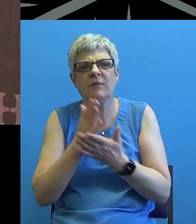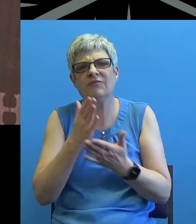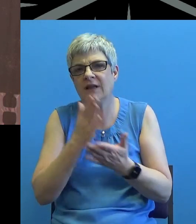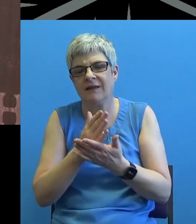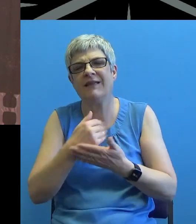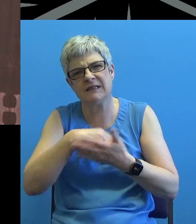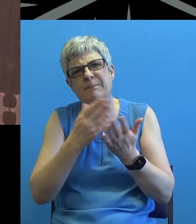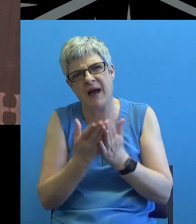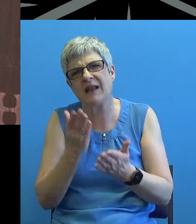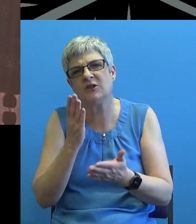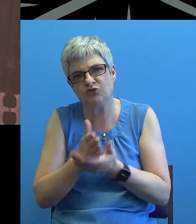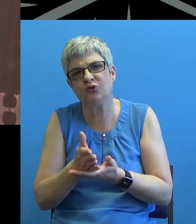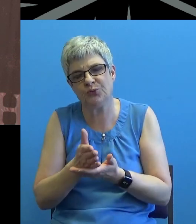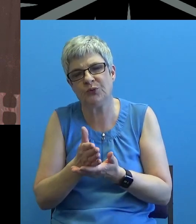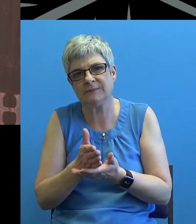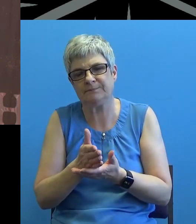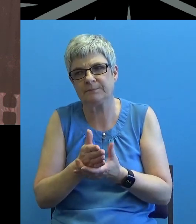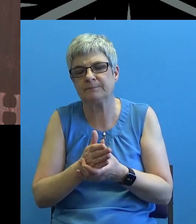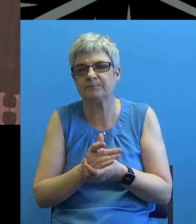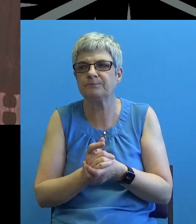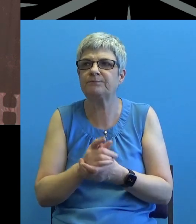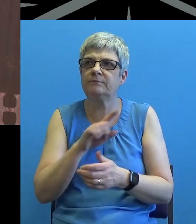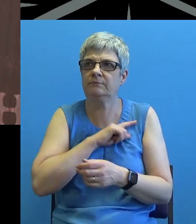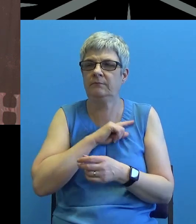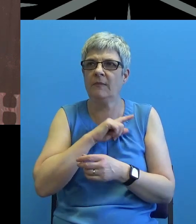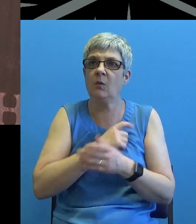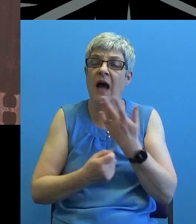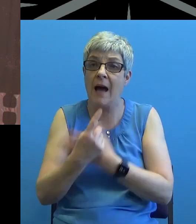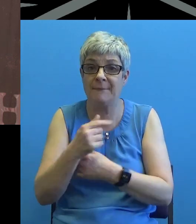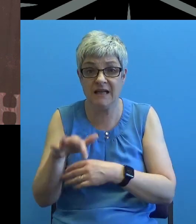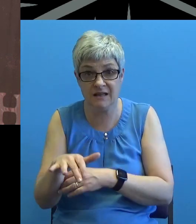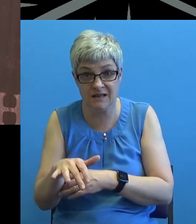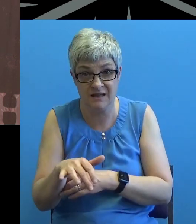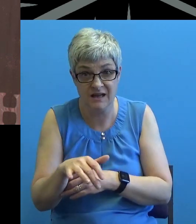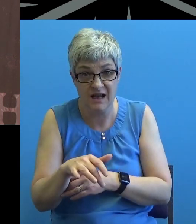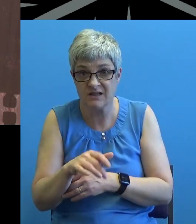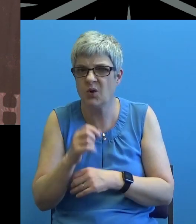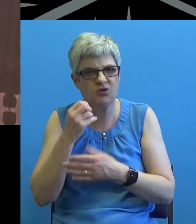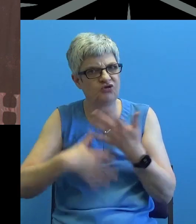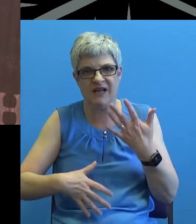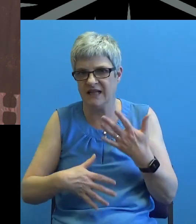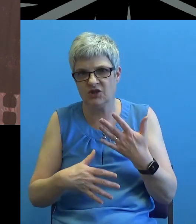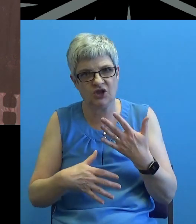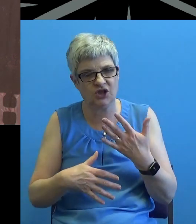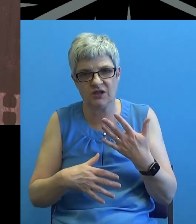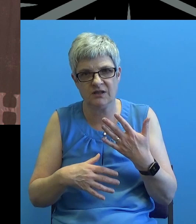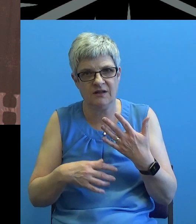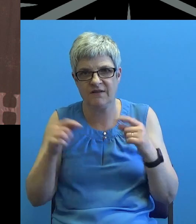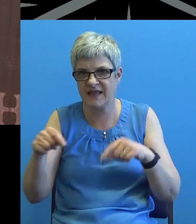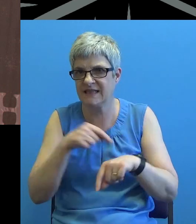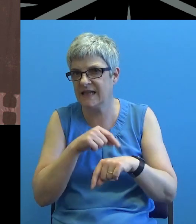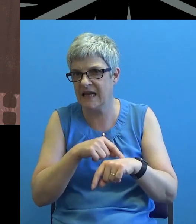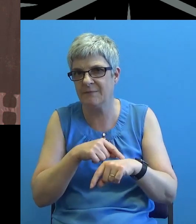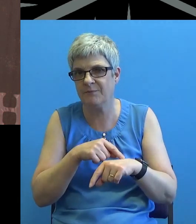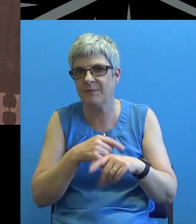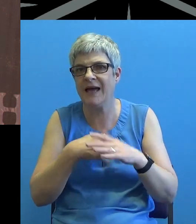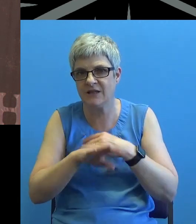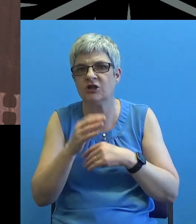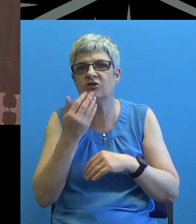that's only partly true. Because what's going on here isn't out of the ordinary for this time of year in